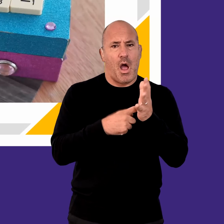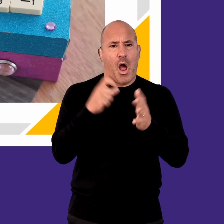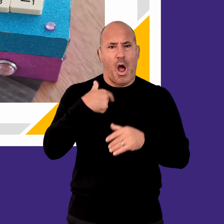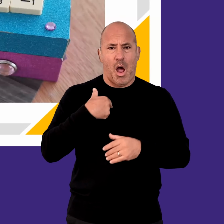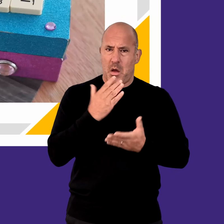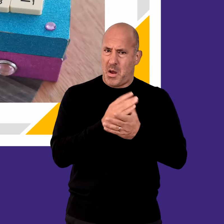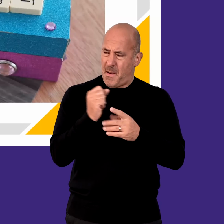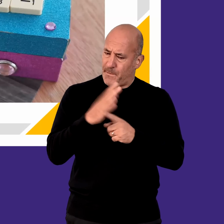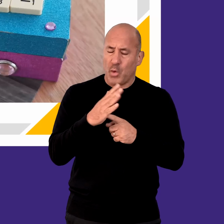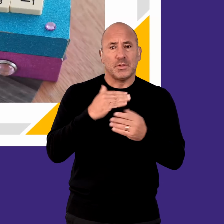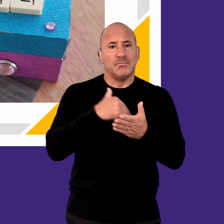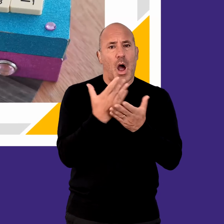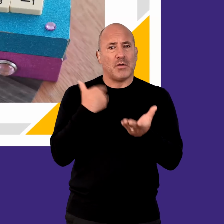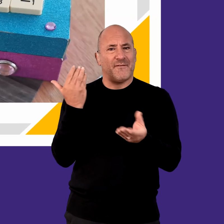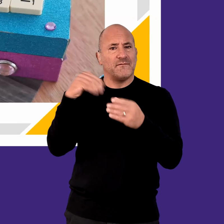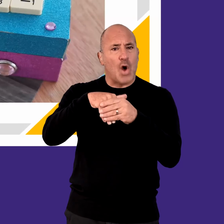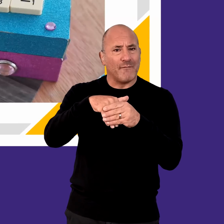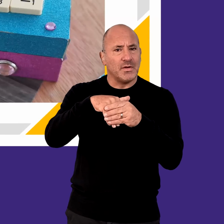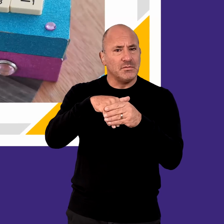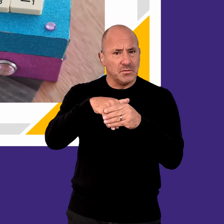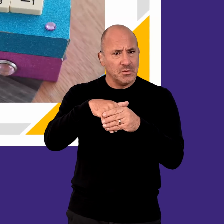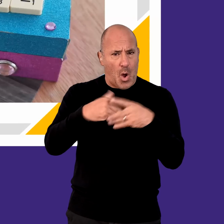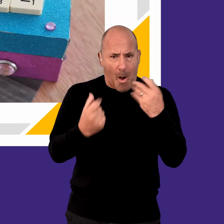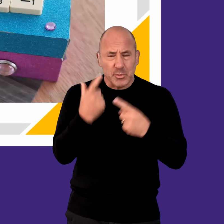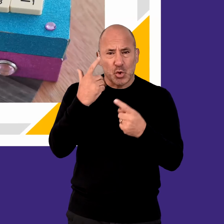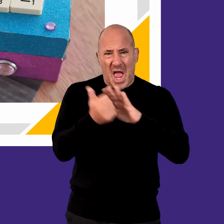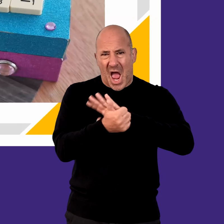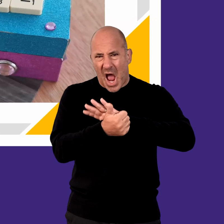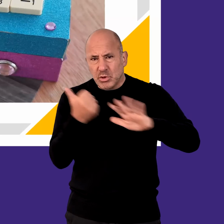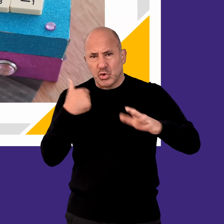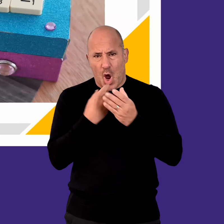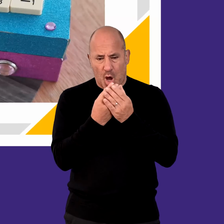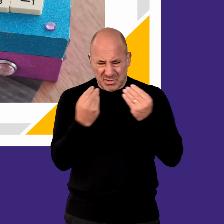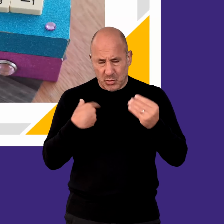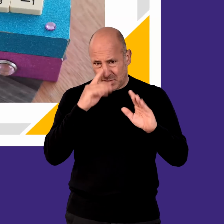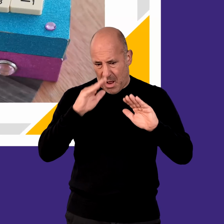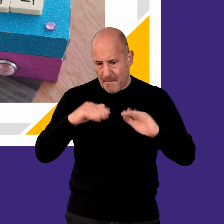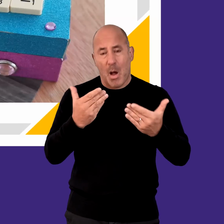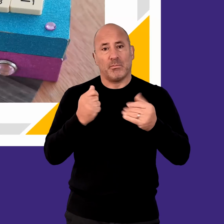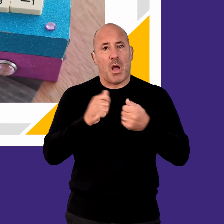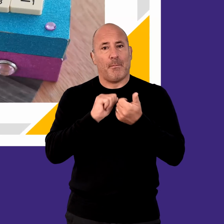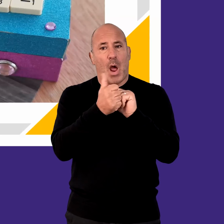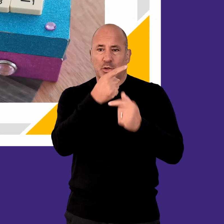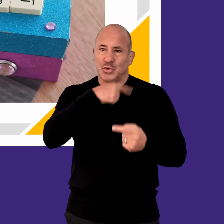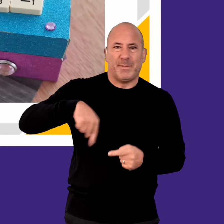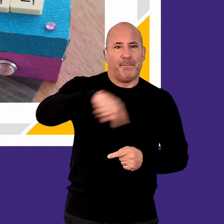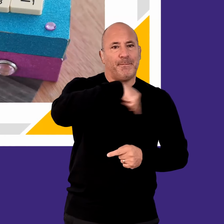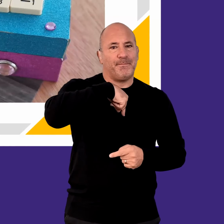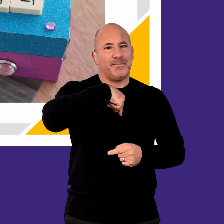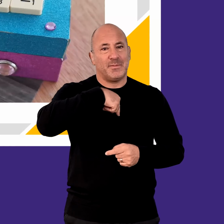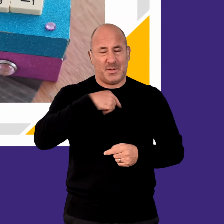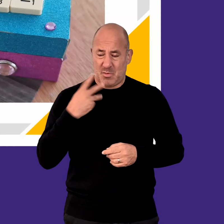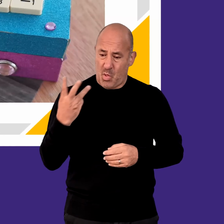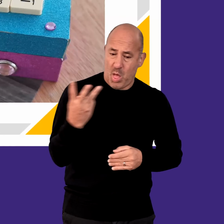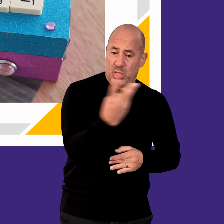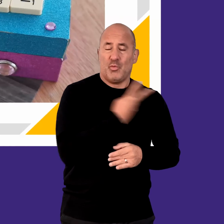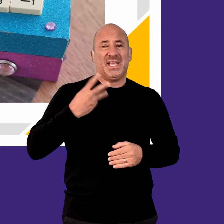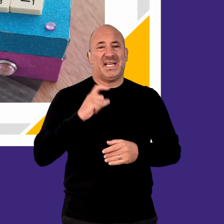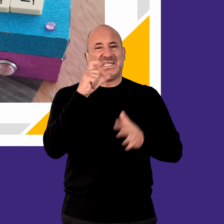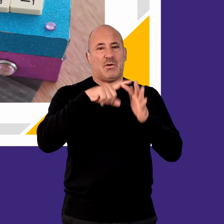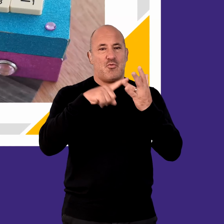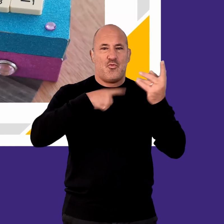it. And they believe that ARC has a really important part to play, and some really important opportunities, expertise and resources to bring